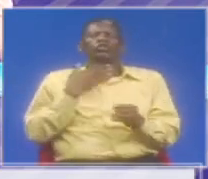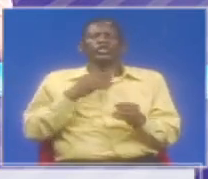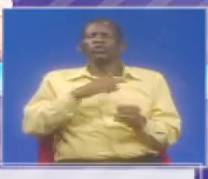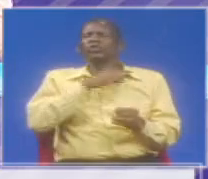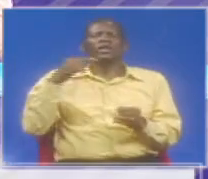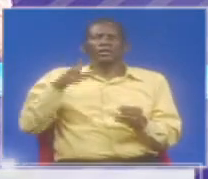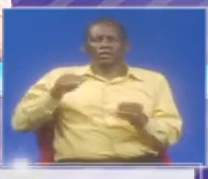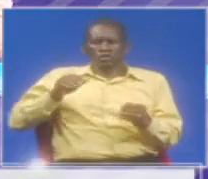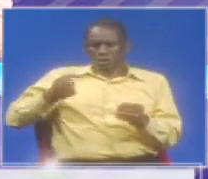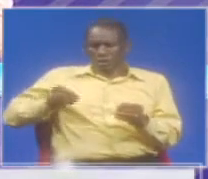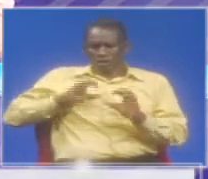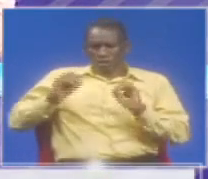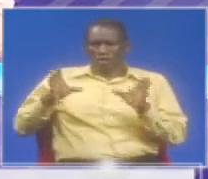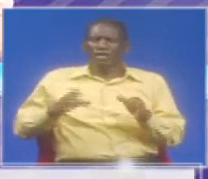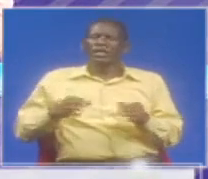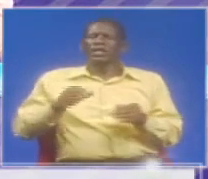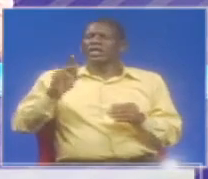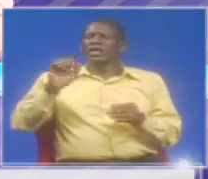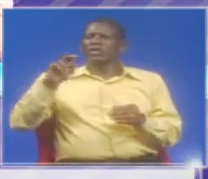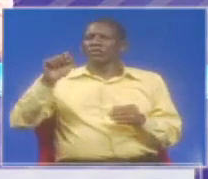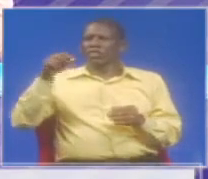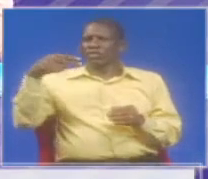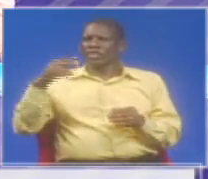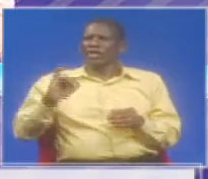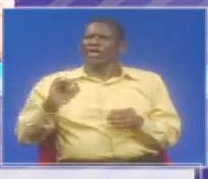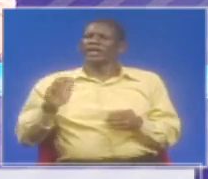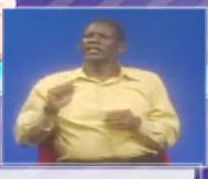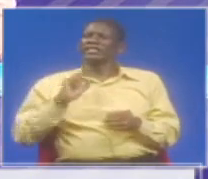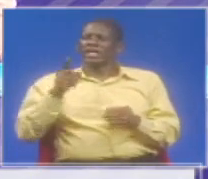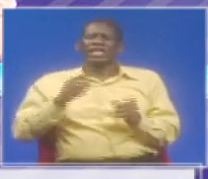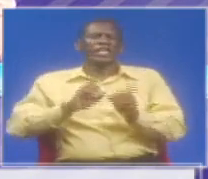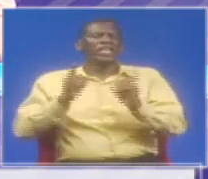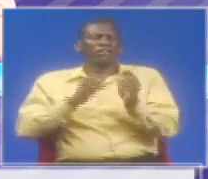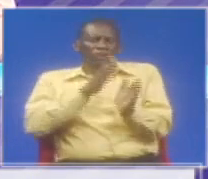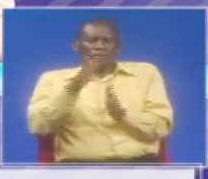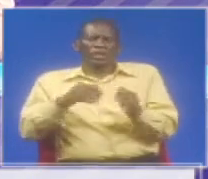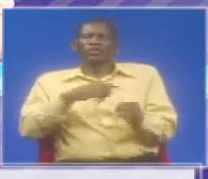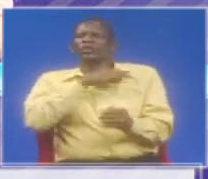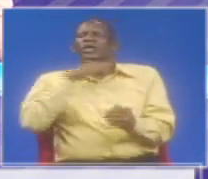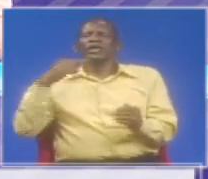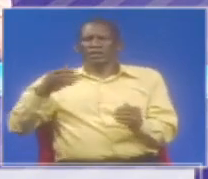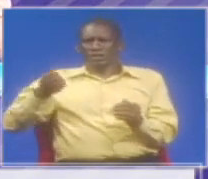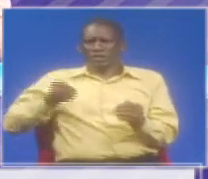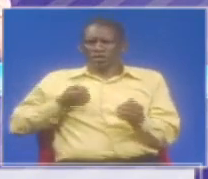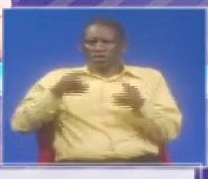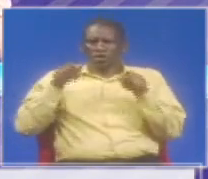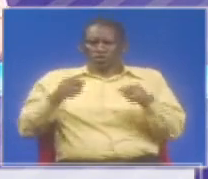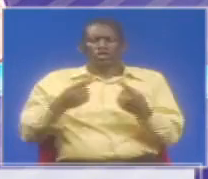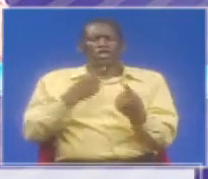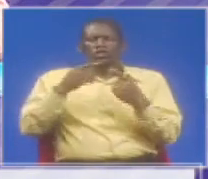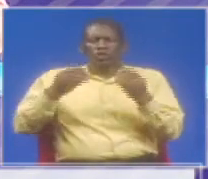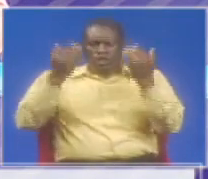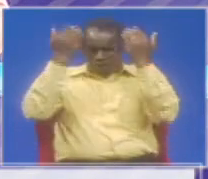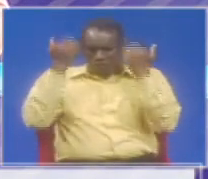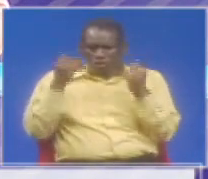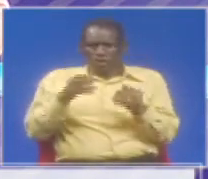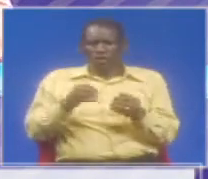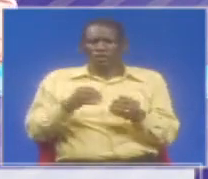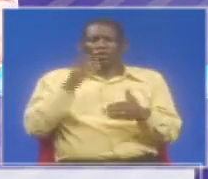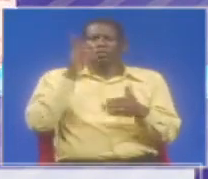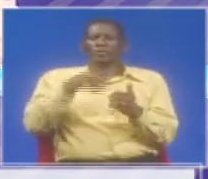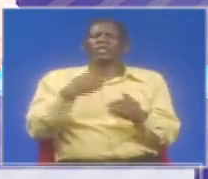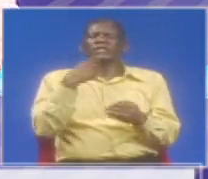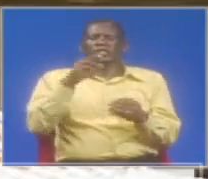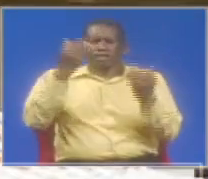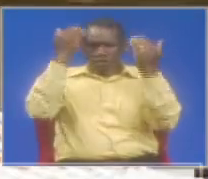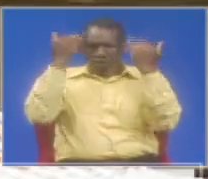family, saying he never intended to commit the crime. And today, he made his submissions in court, and here's an excerpt of what he said.